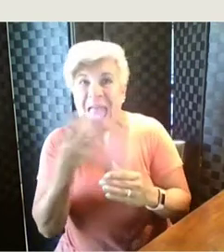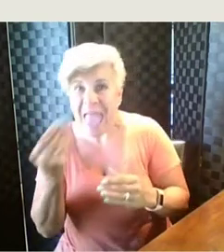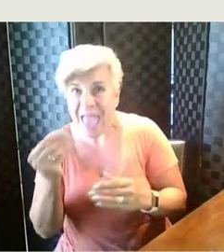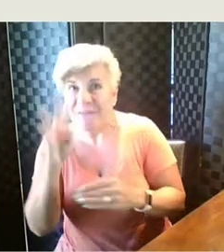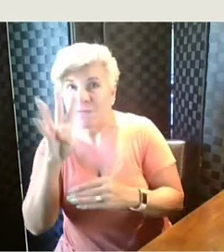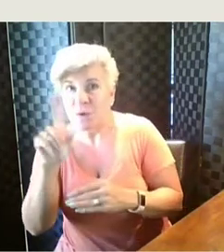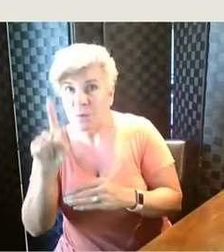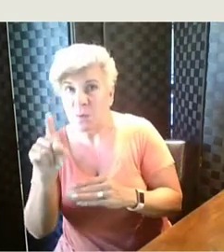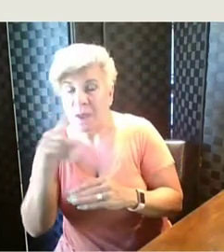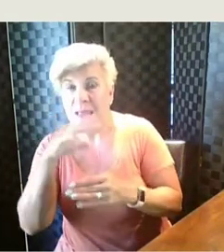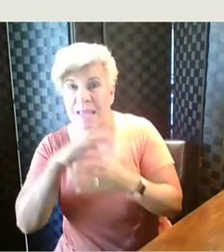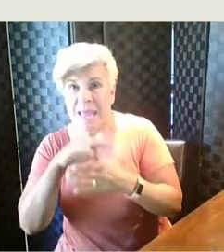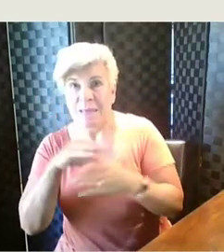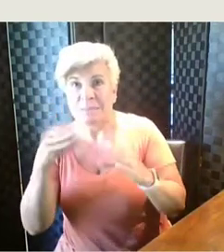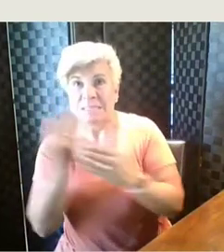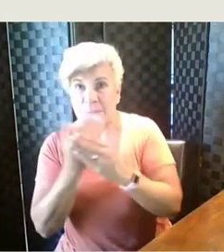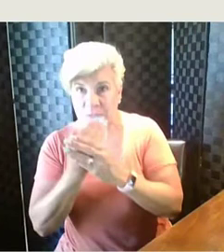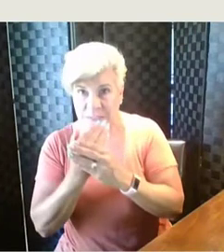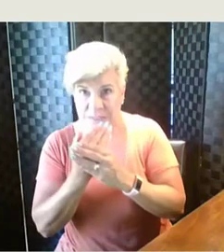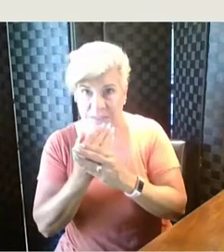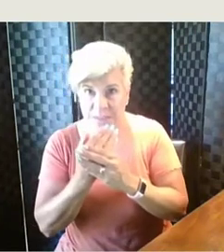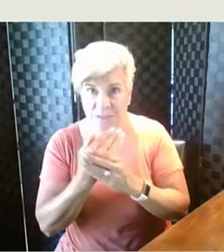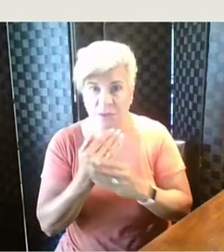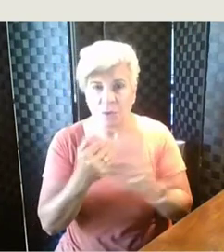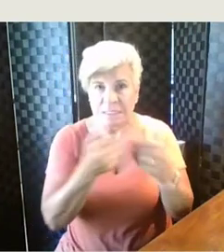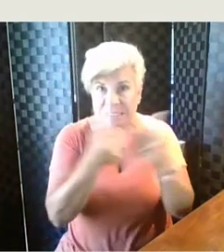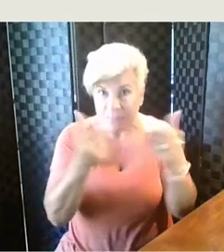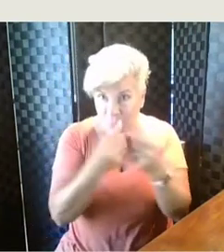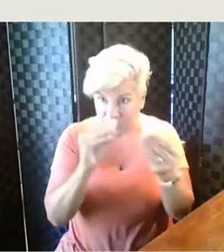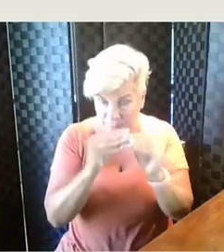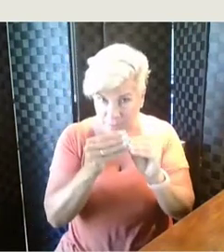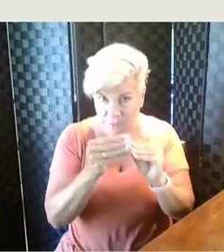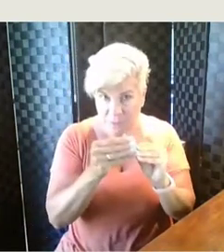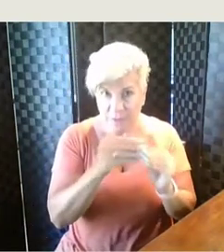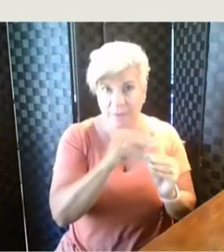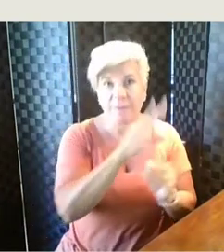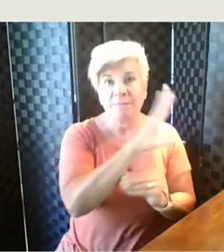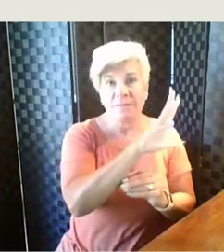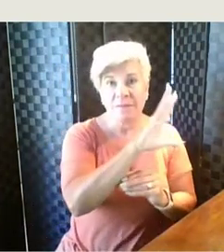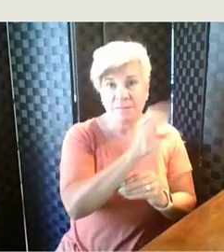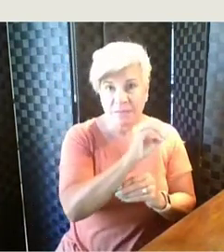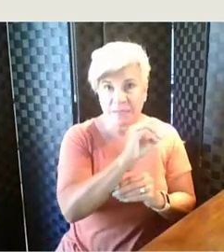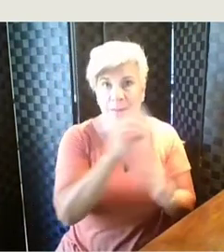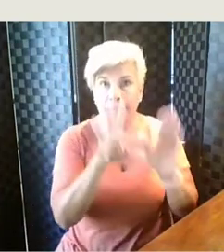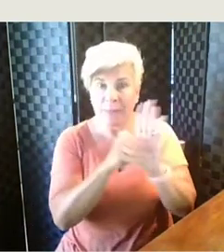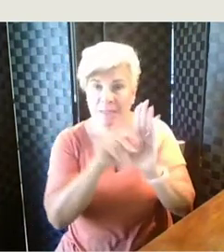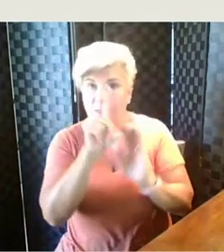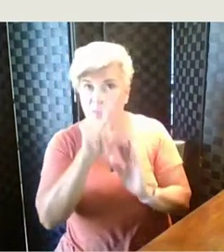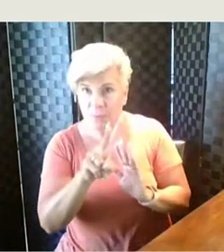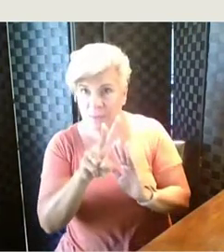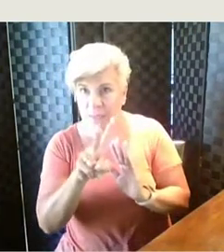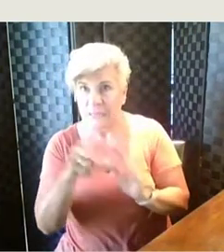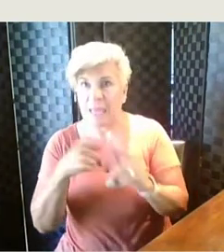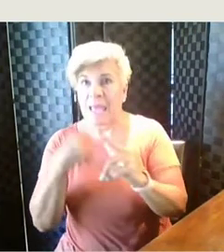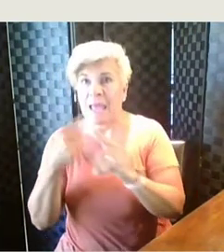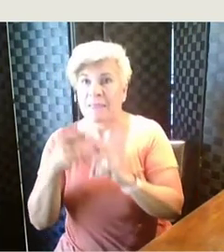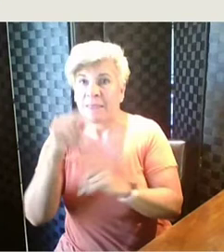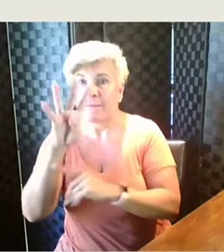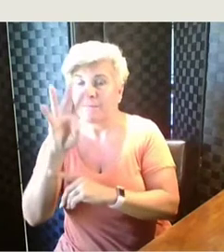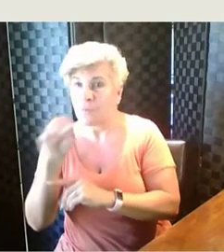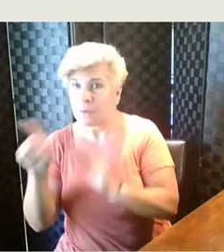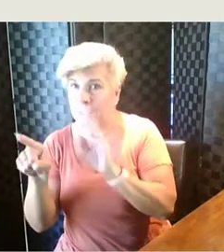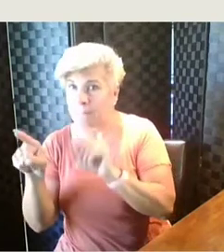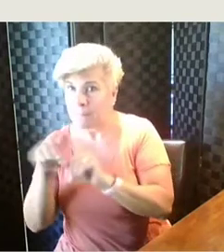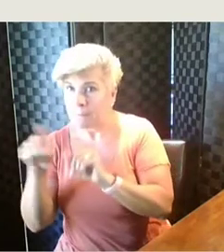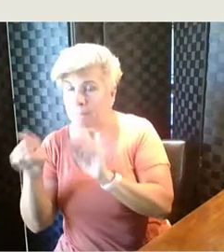sandwiches together. The monkey broke apart each number into tens and ones, and then he added them all together and got